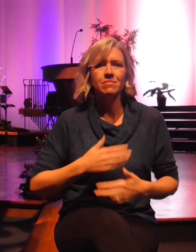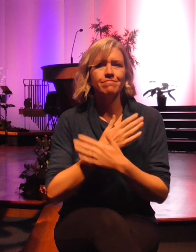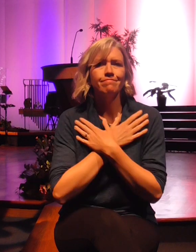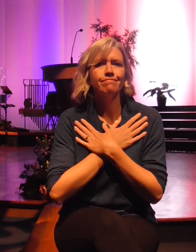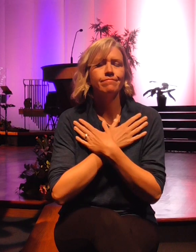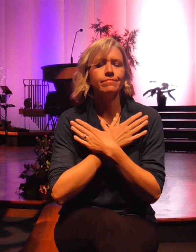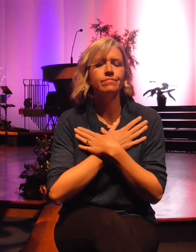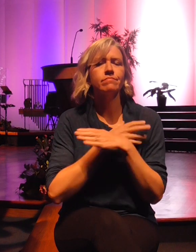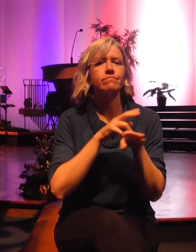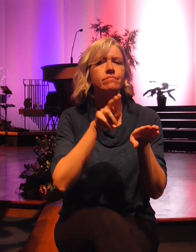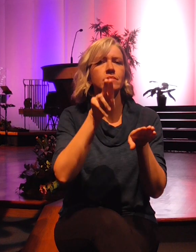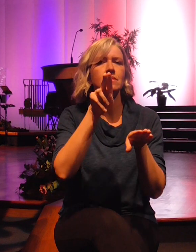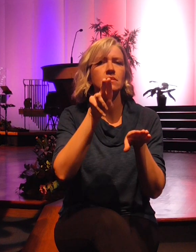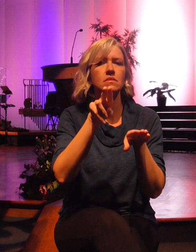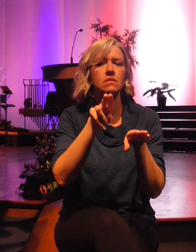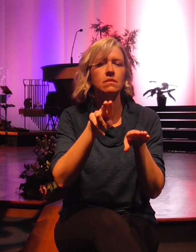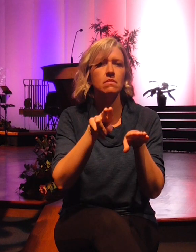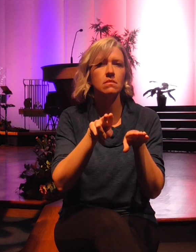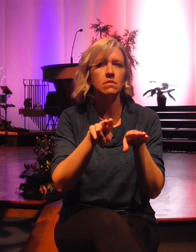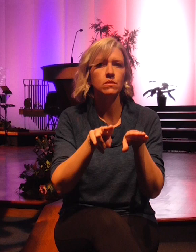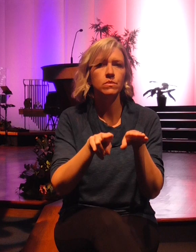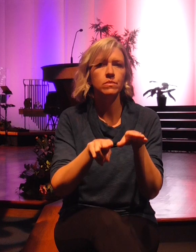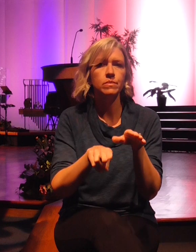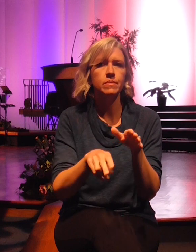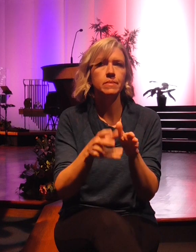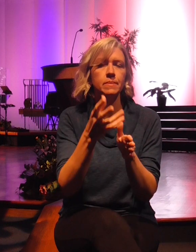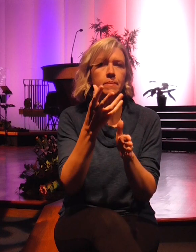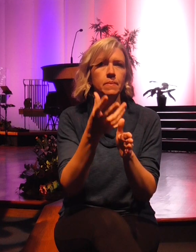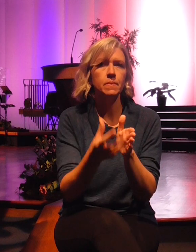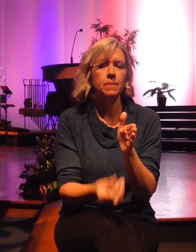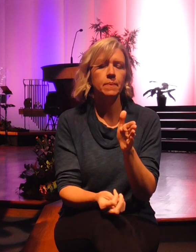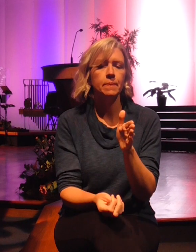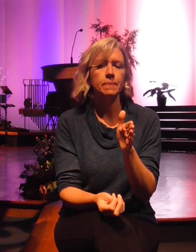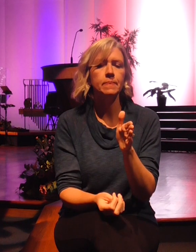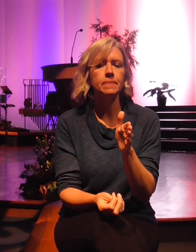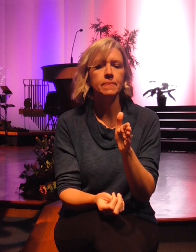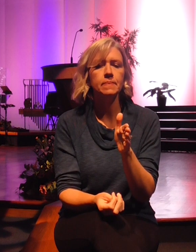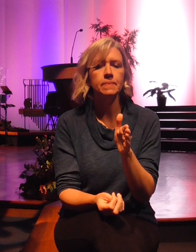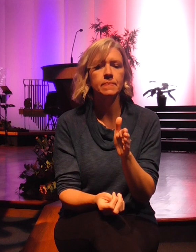your body down.